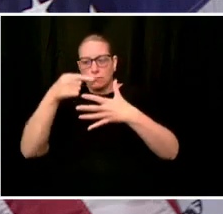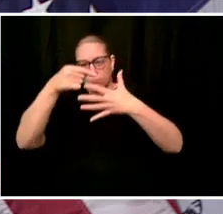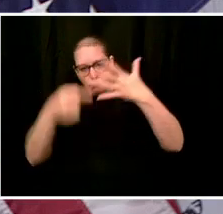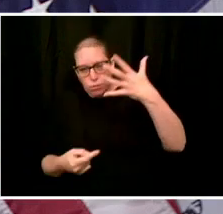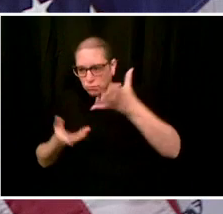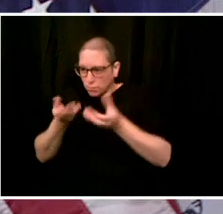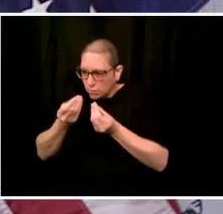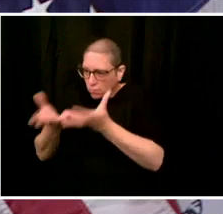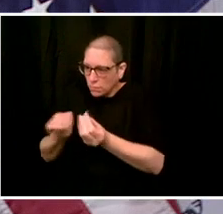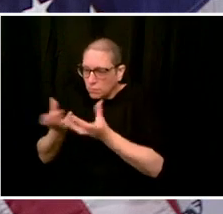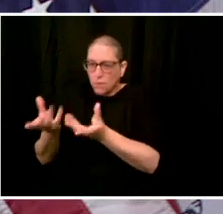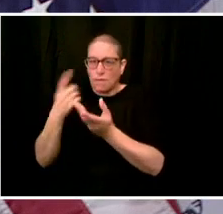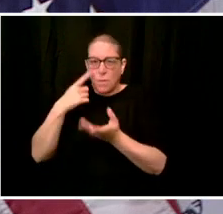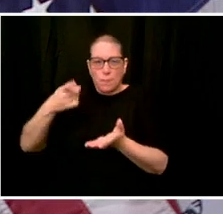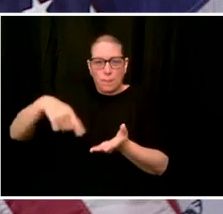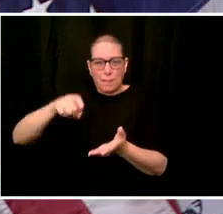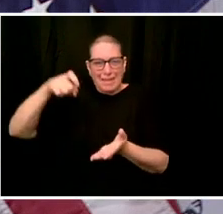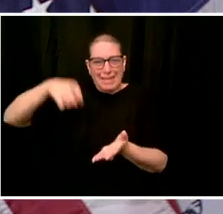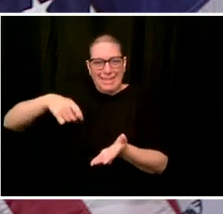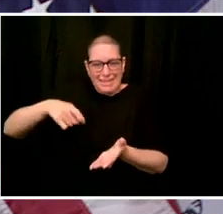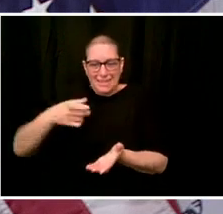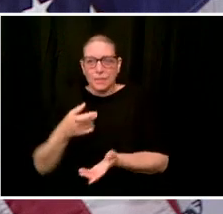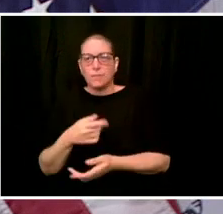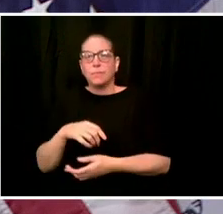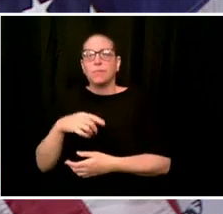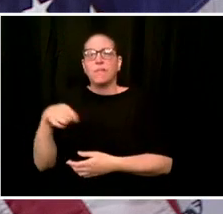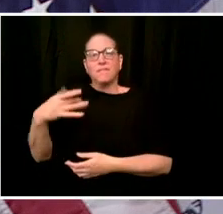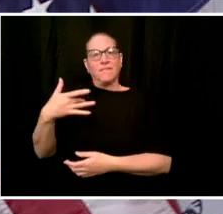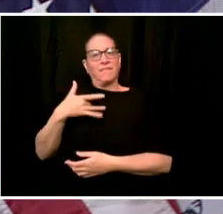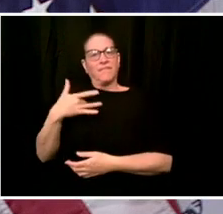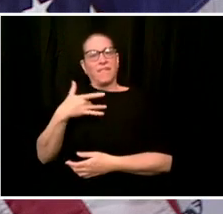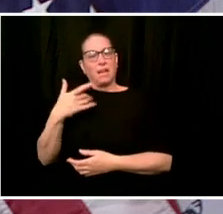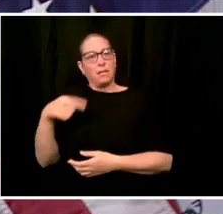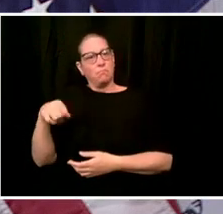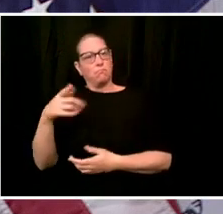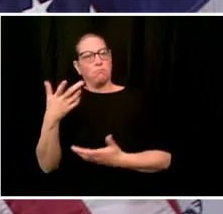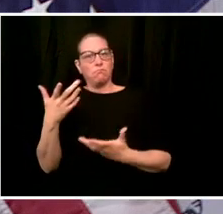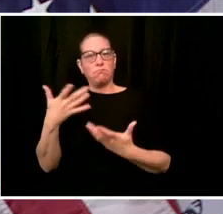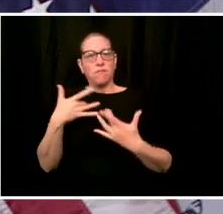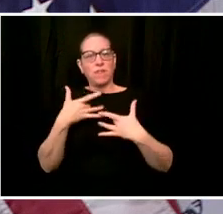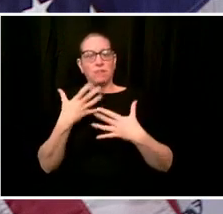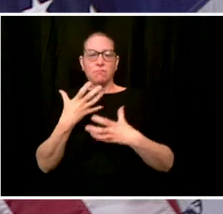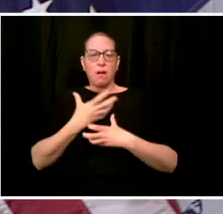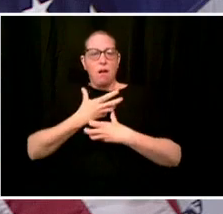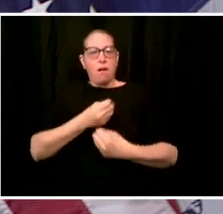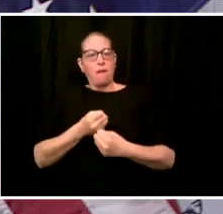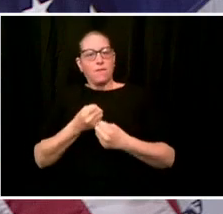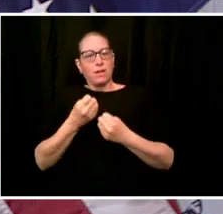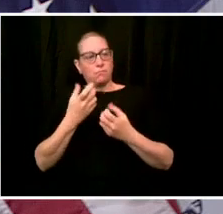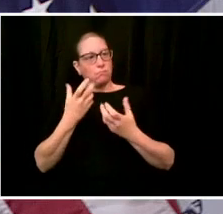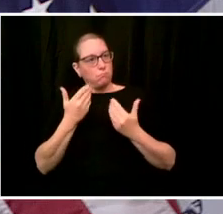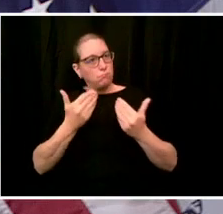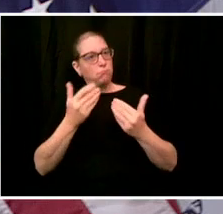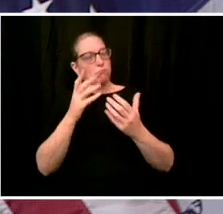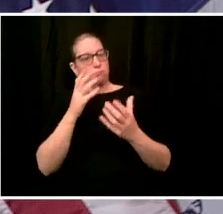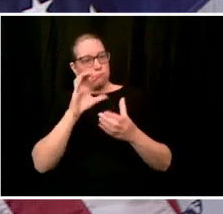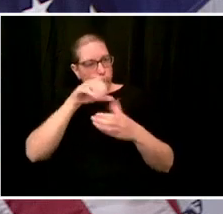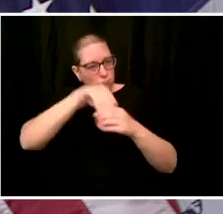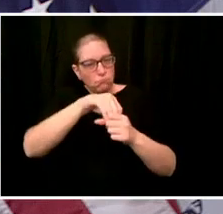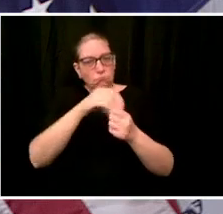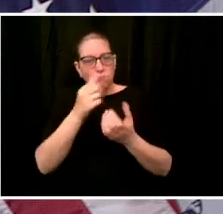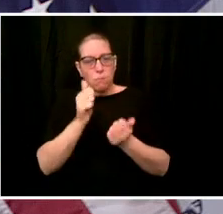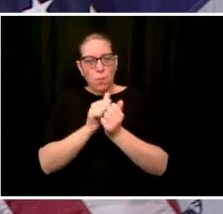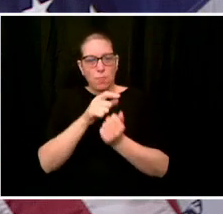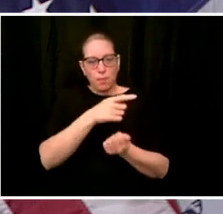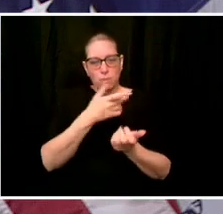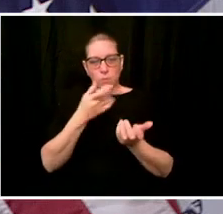And that is the way to get people in and keep them in with all that support. It needs that intensive, heavy support to get someone on a better path and keep them